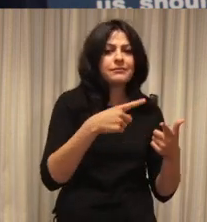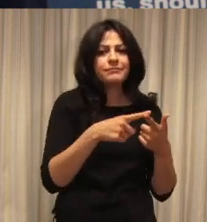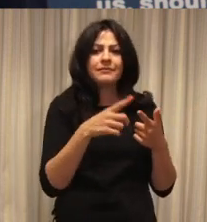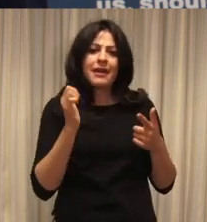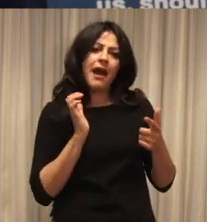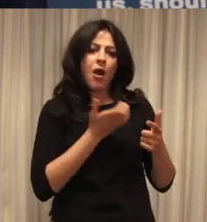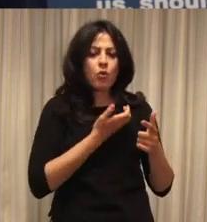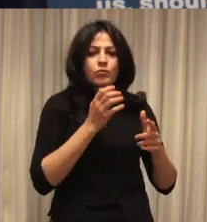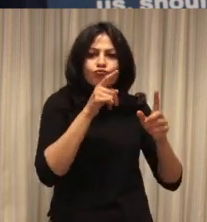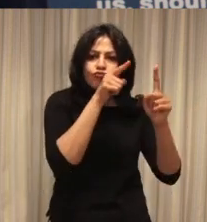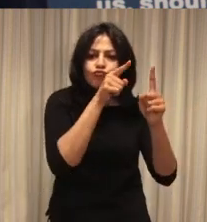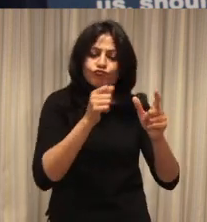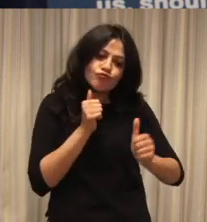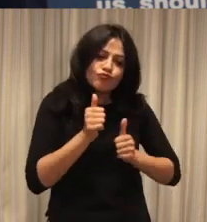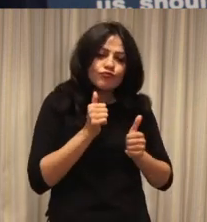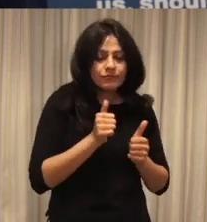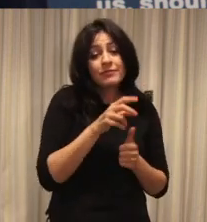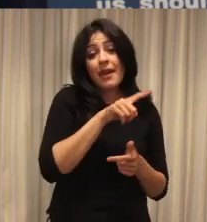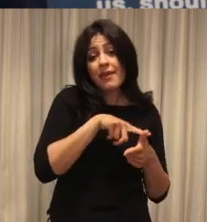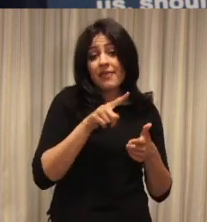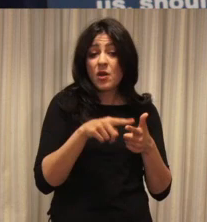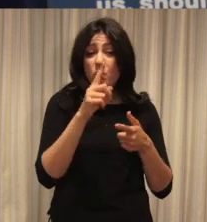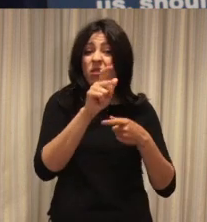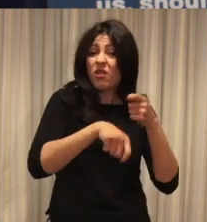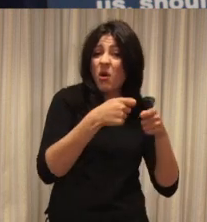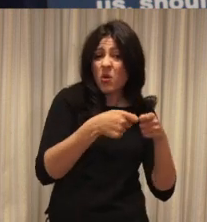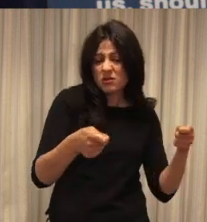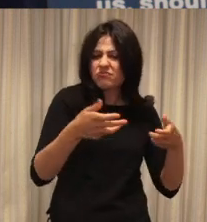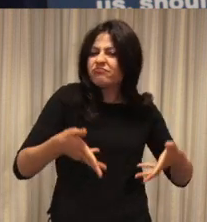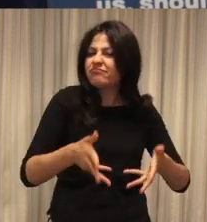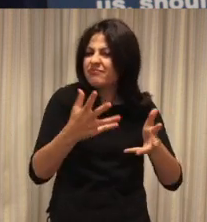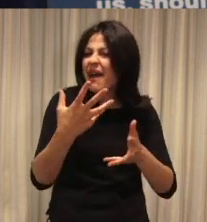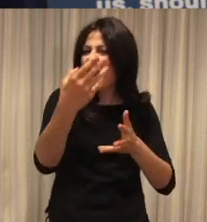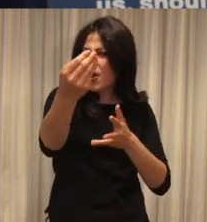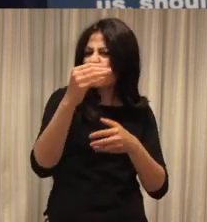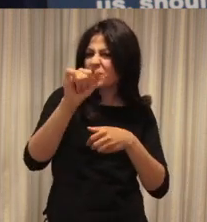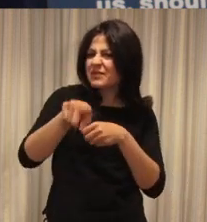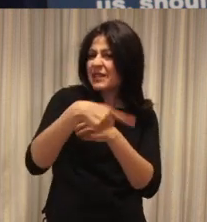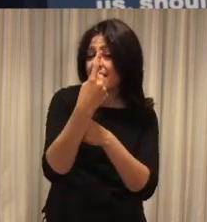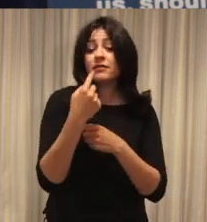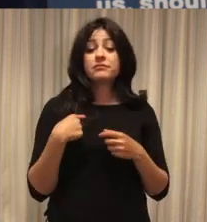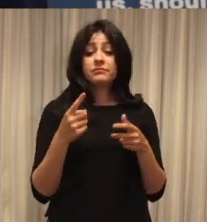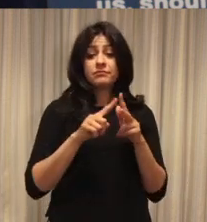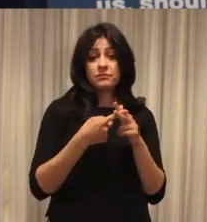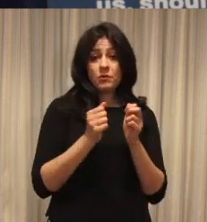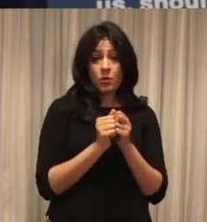everybody on with the business of the day. So starting with the numbers and the data,